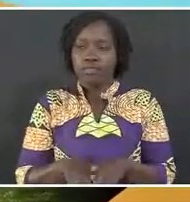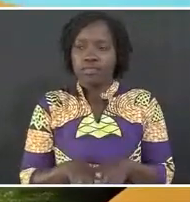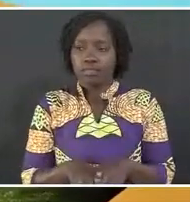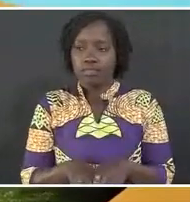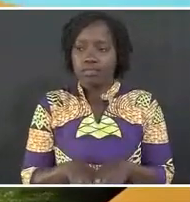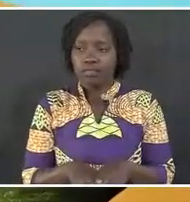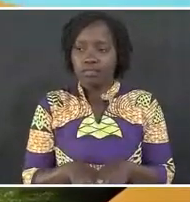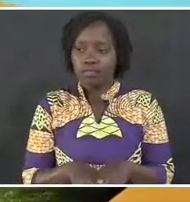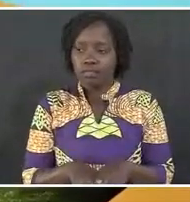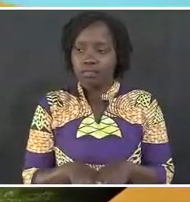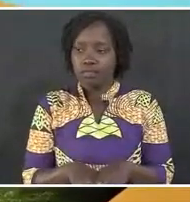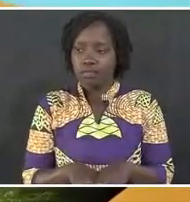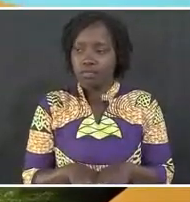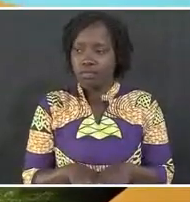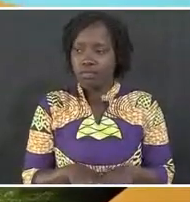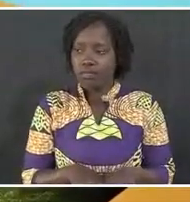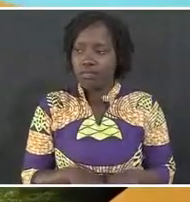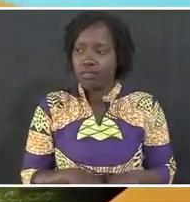sisters,